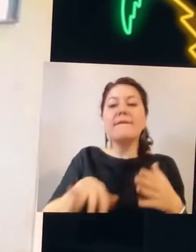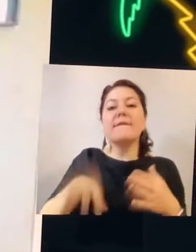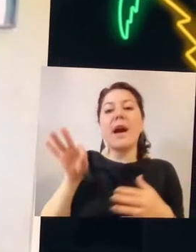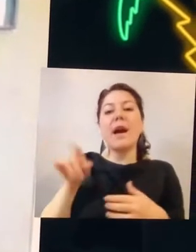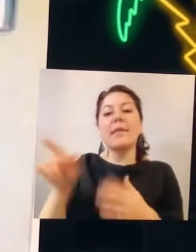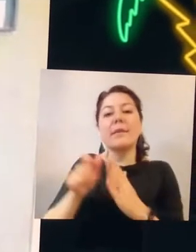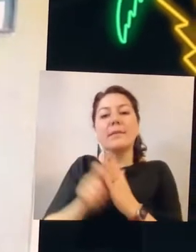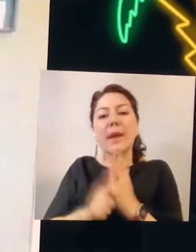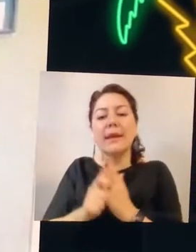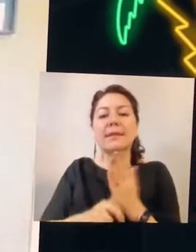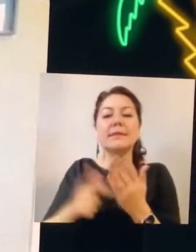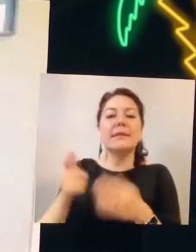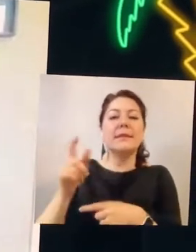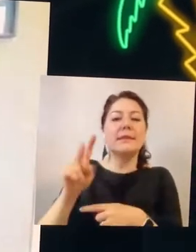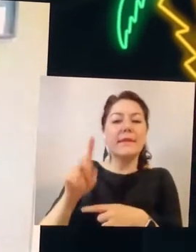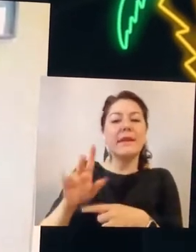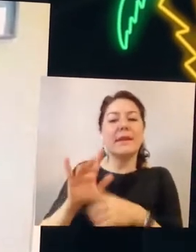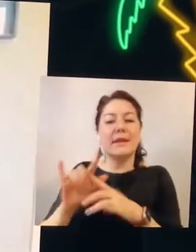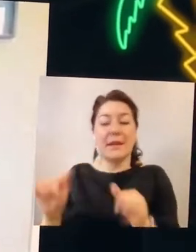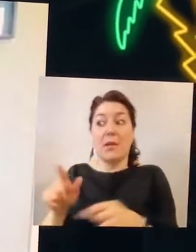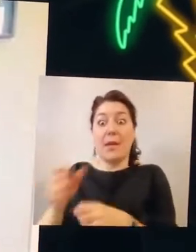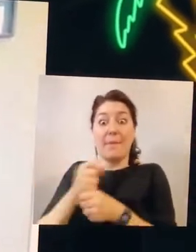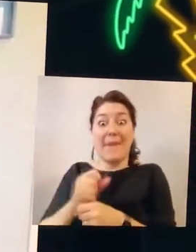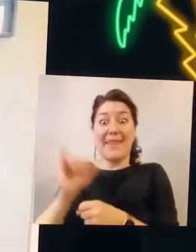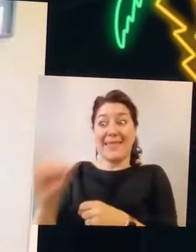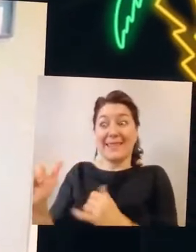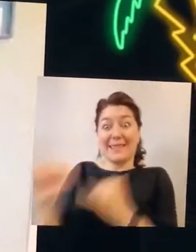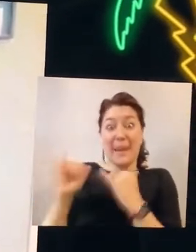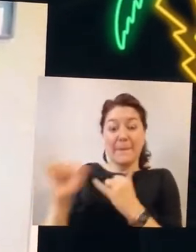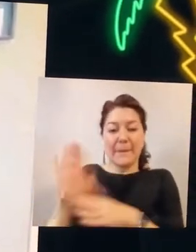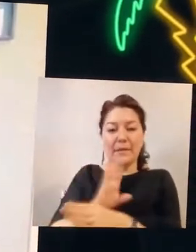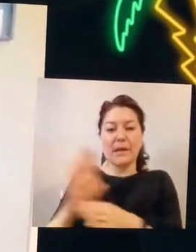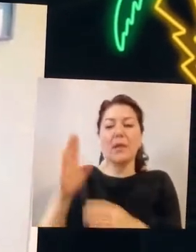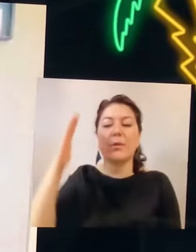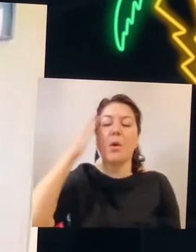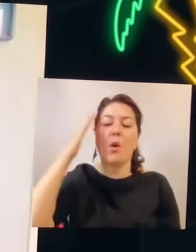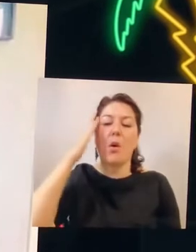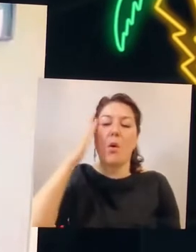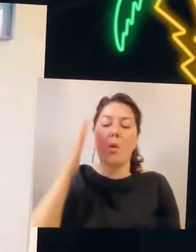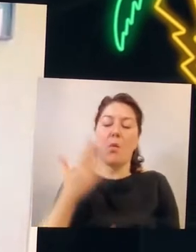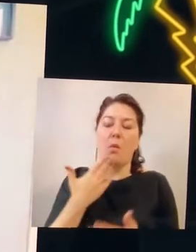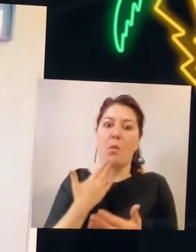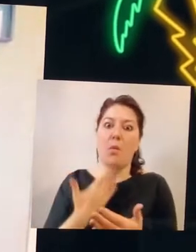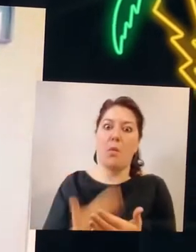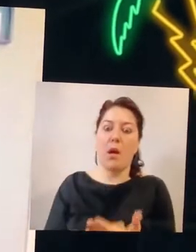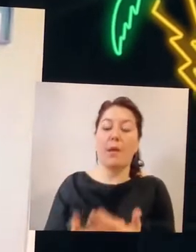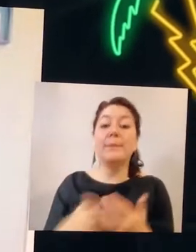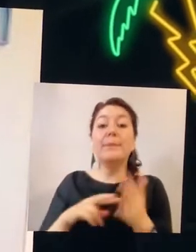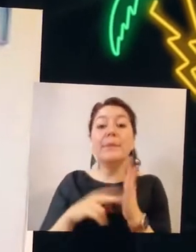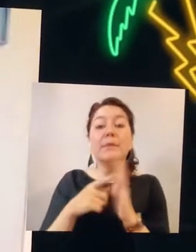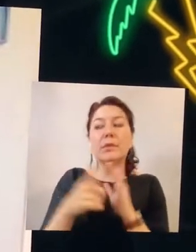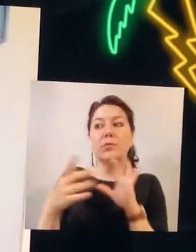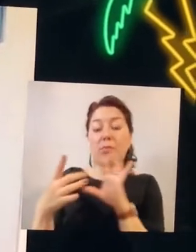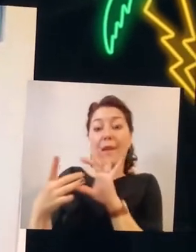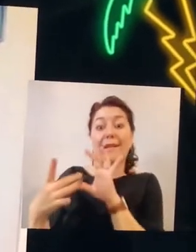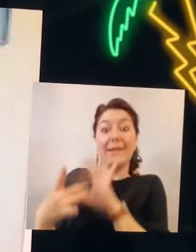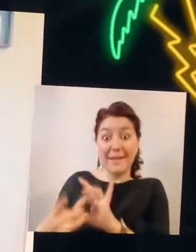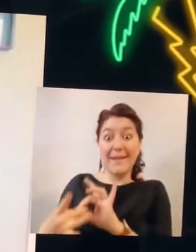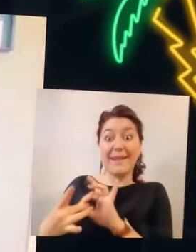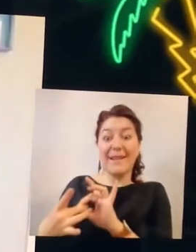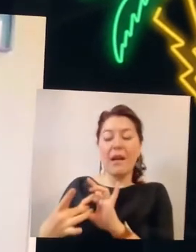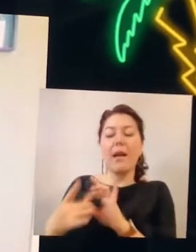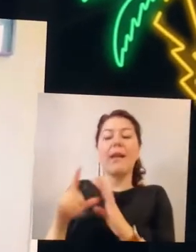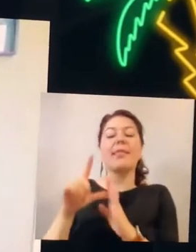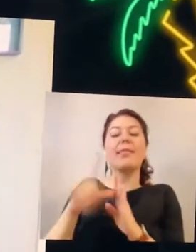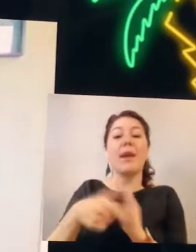also familiarize yourself. So then that way, you not only can establish a relationship with them, but when you have a publicist, you